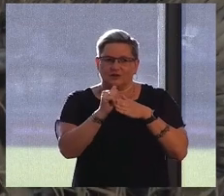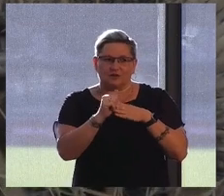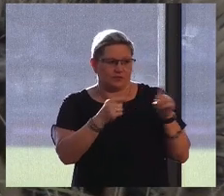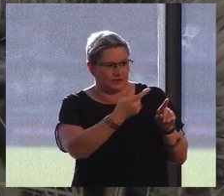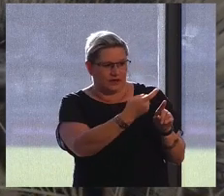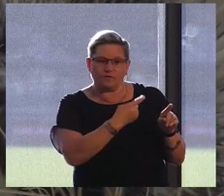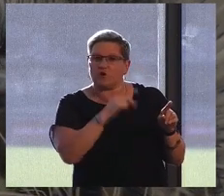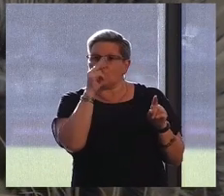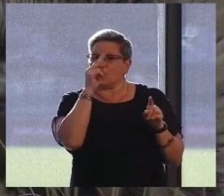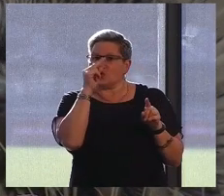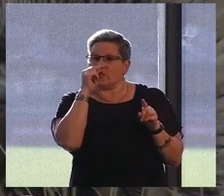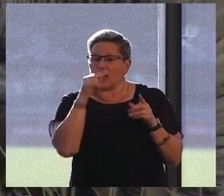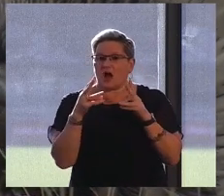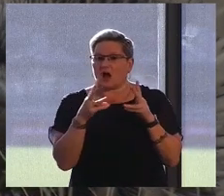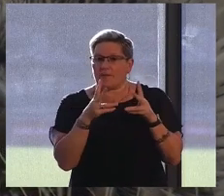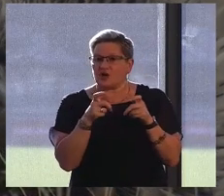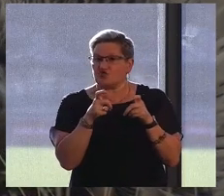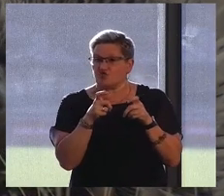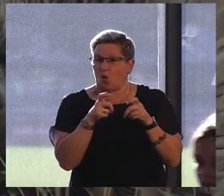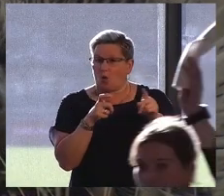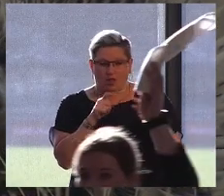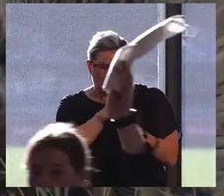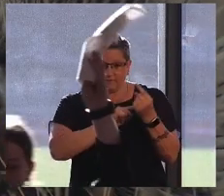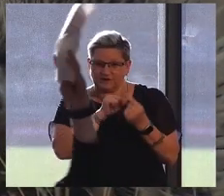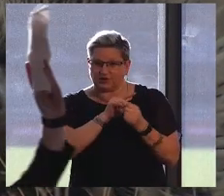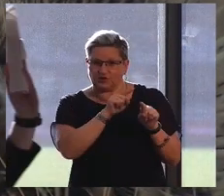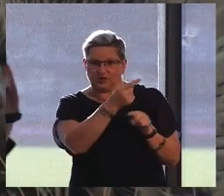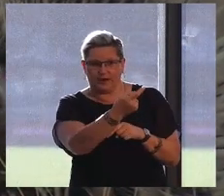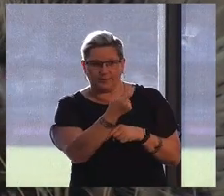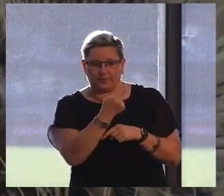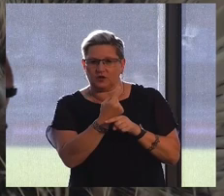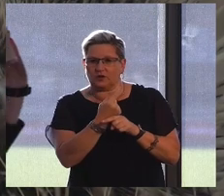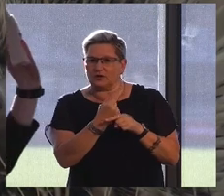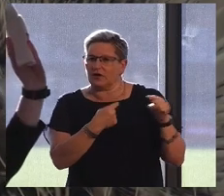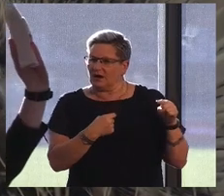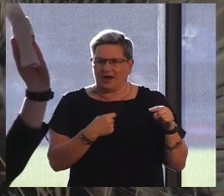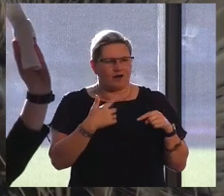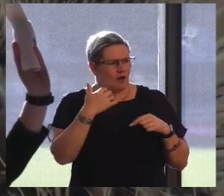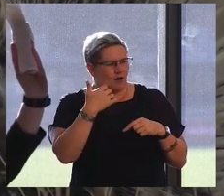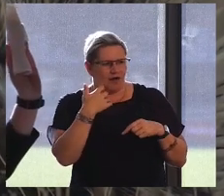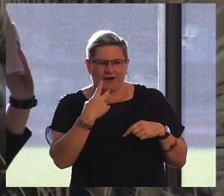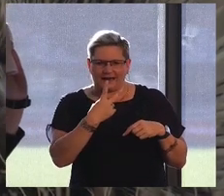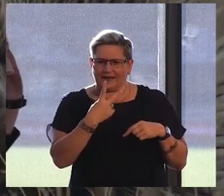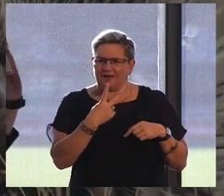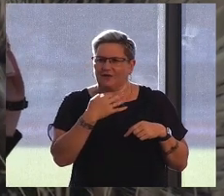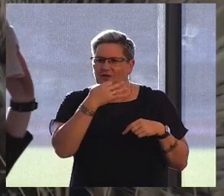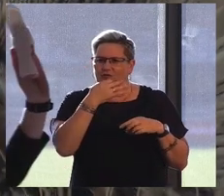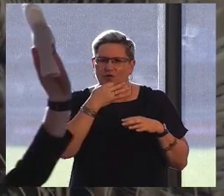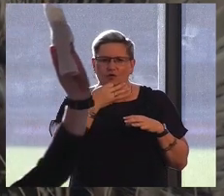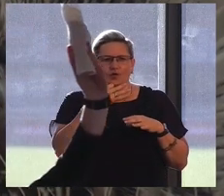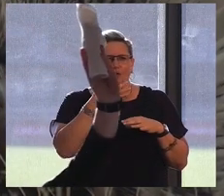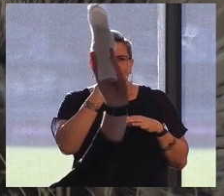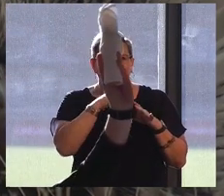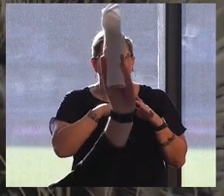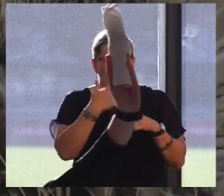at the time. And the universe keeps putting us in one another's orbit, because a few years later we had a mutual friend